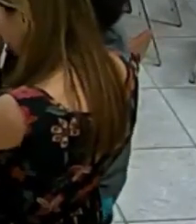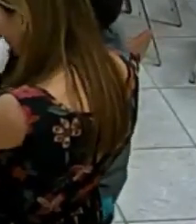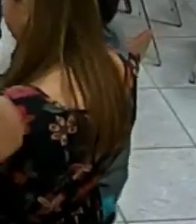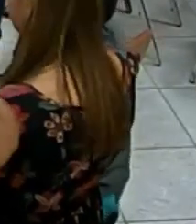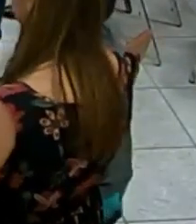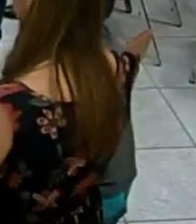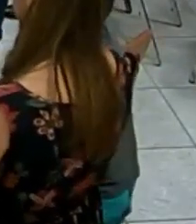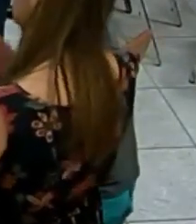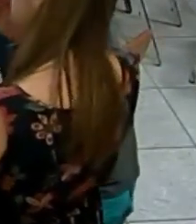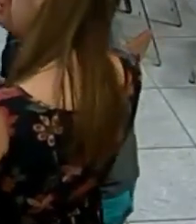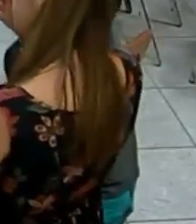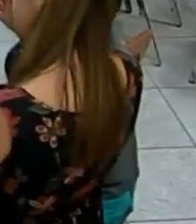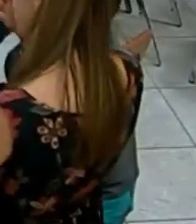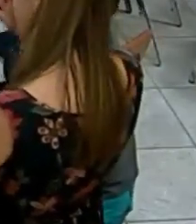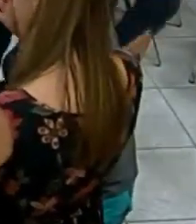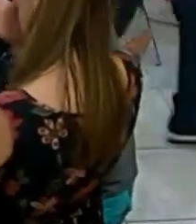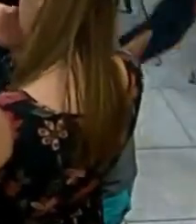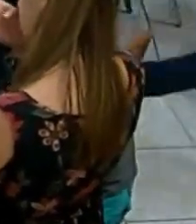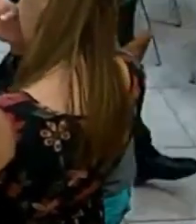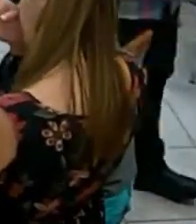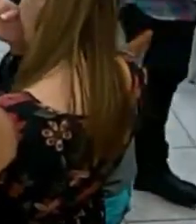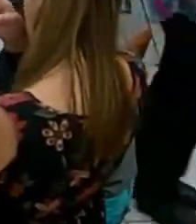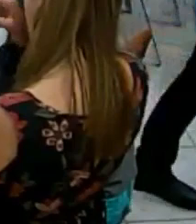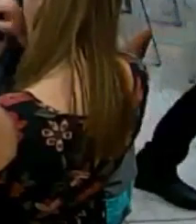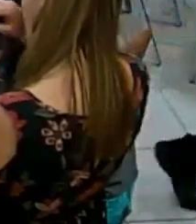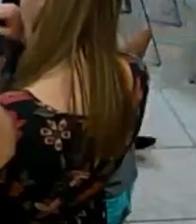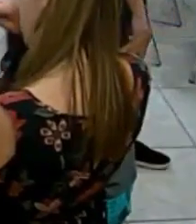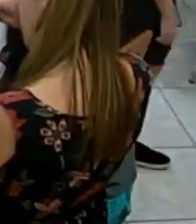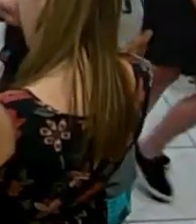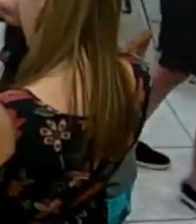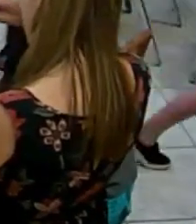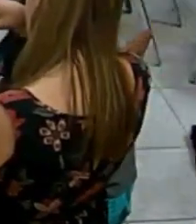Yeah. Now you can go back to your seats.